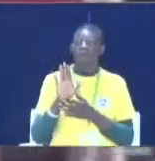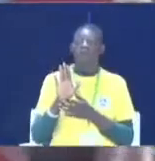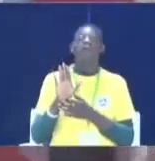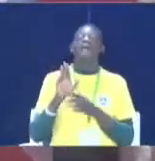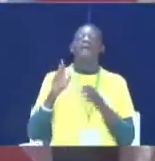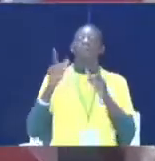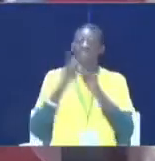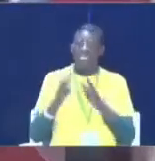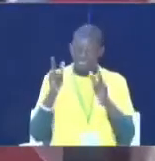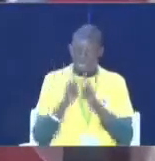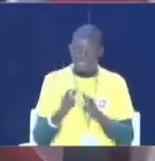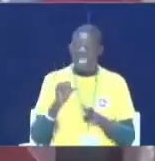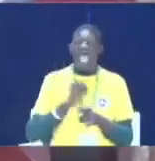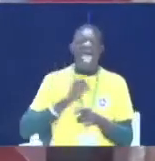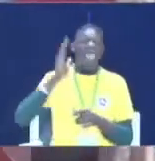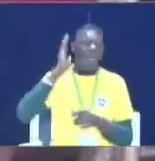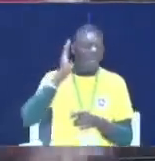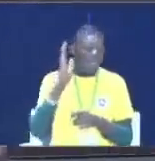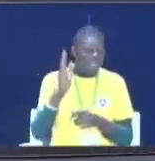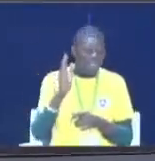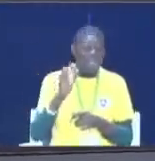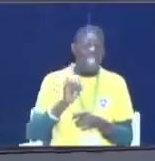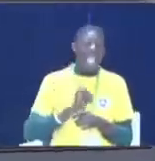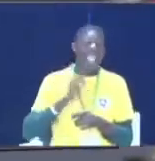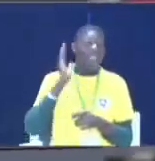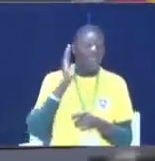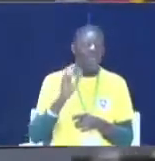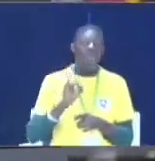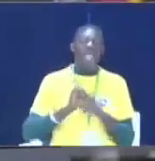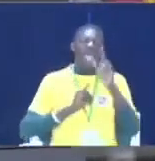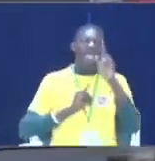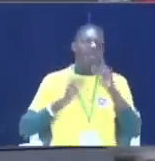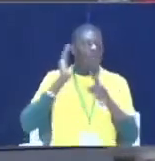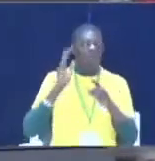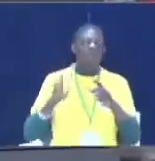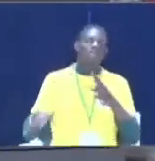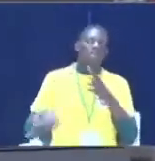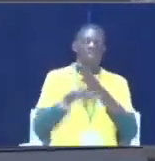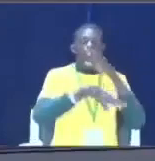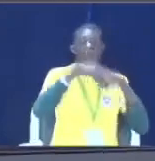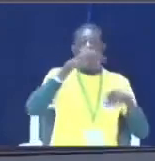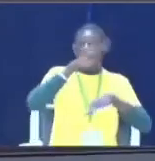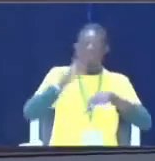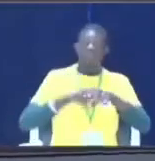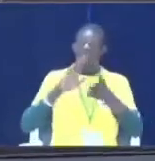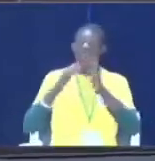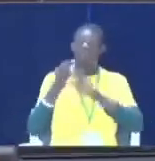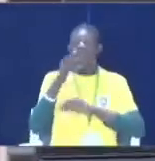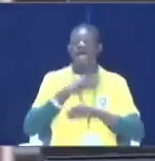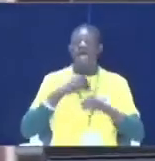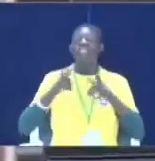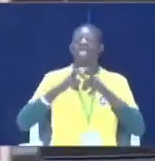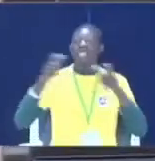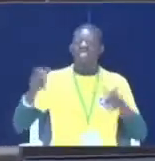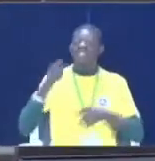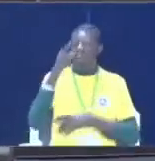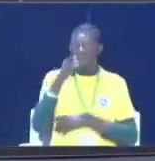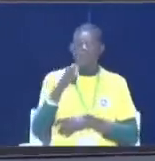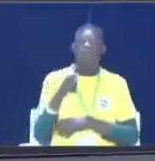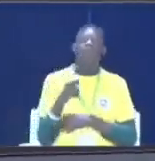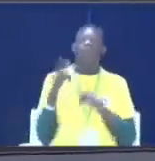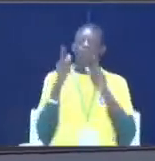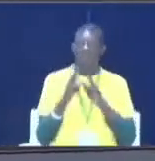speaking there. He said, I will. That means I, the Lord, will cast out the nations before you and enlarge their